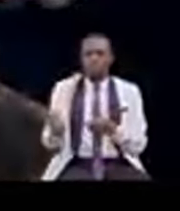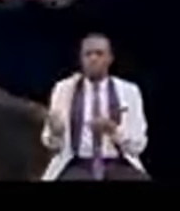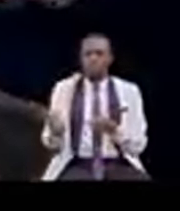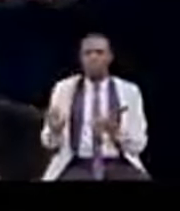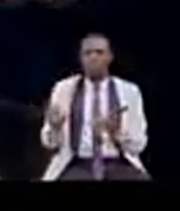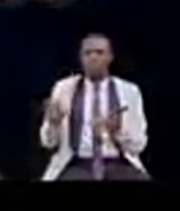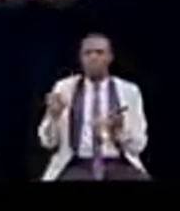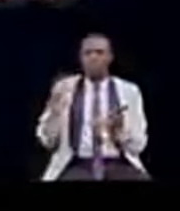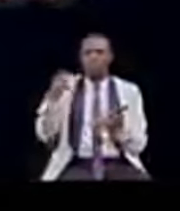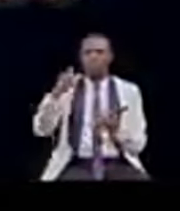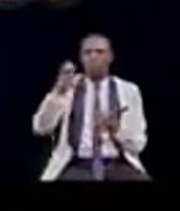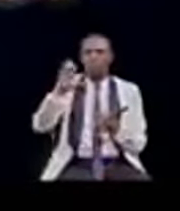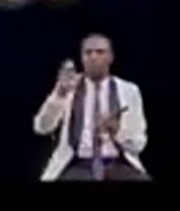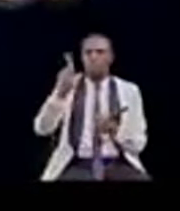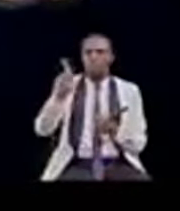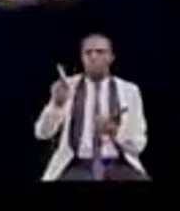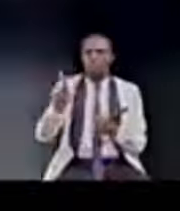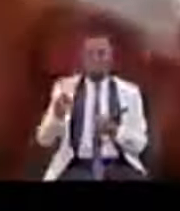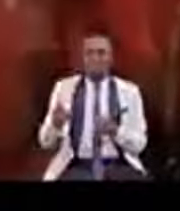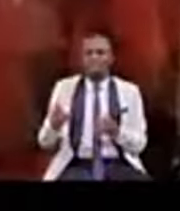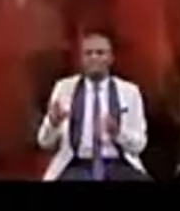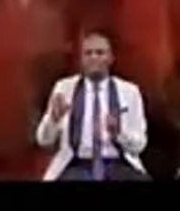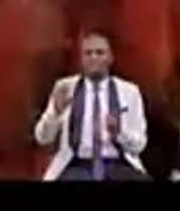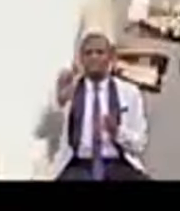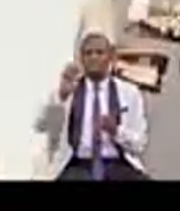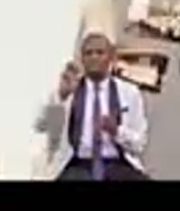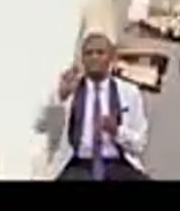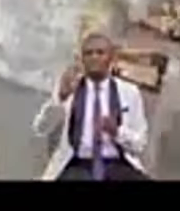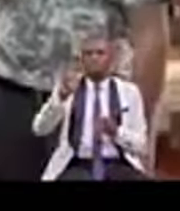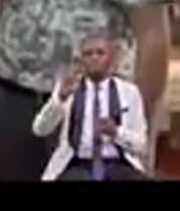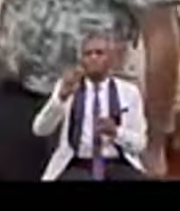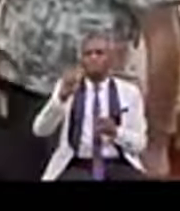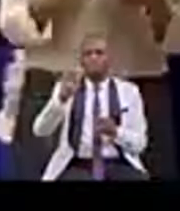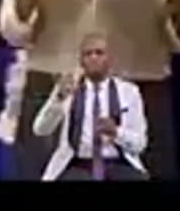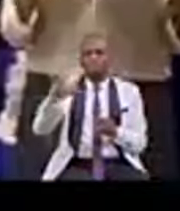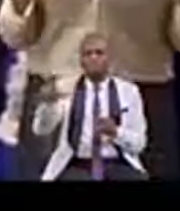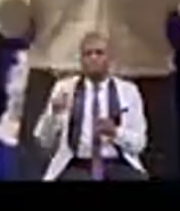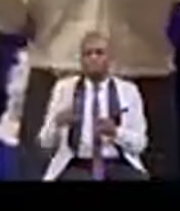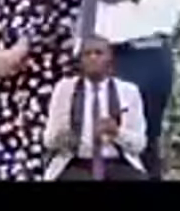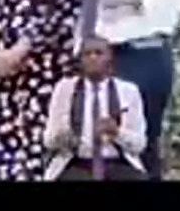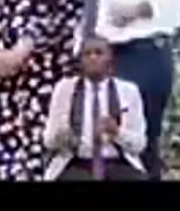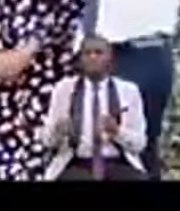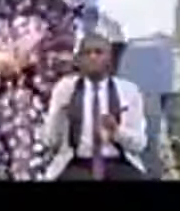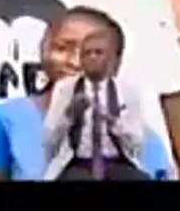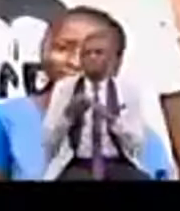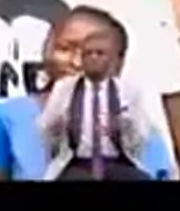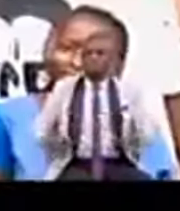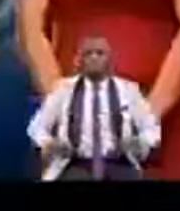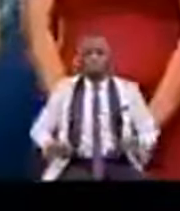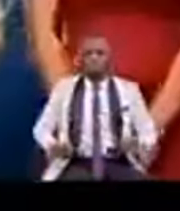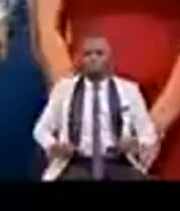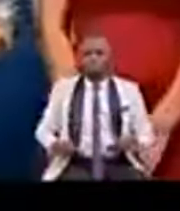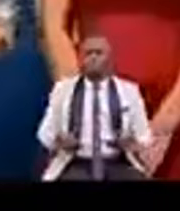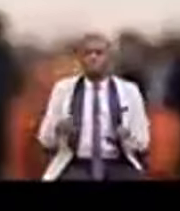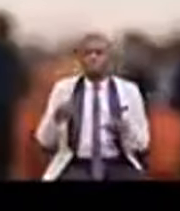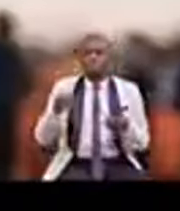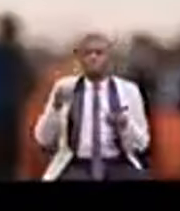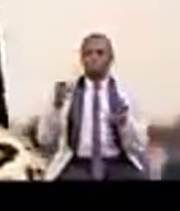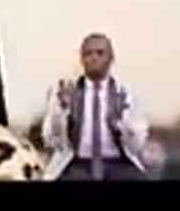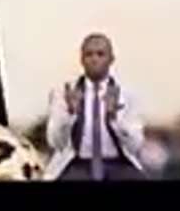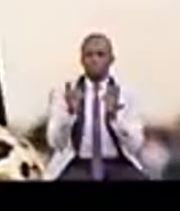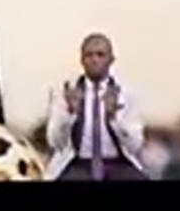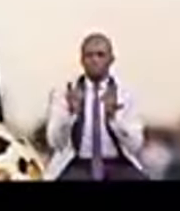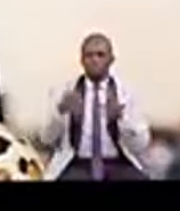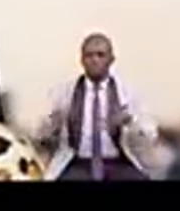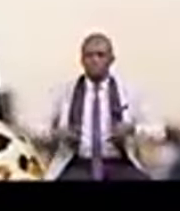well, if you know, going to Satan will kill me and destroy me and send me to hell, here I am.